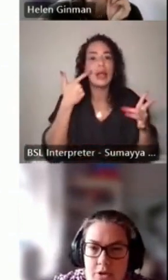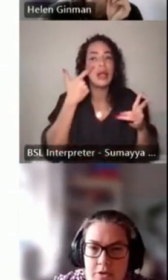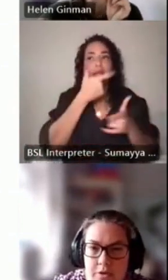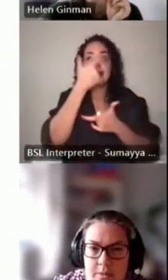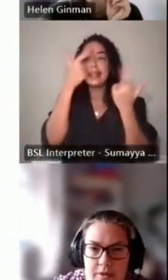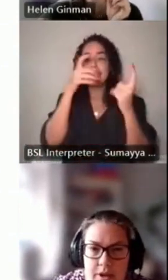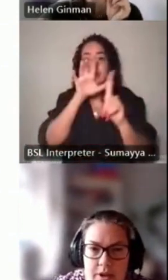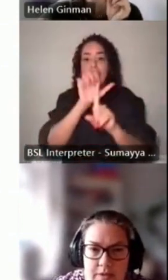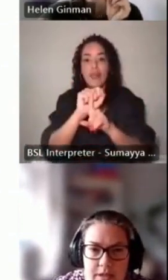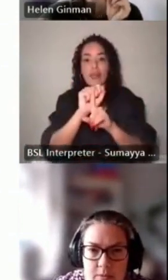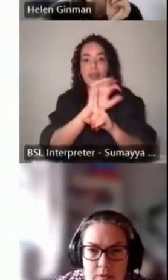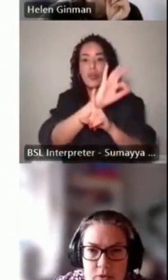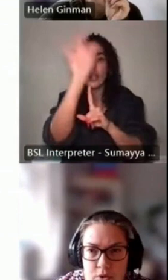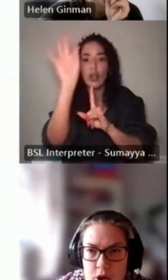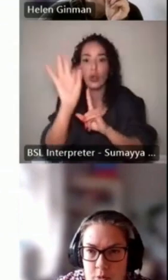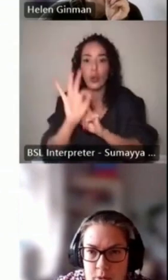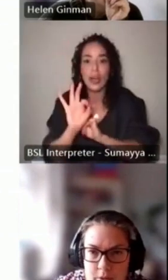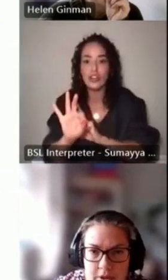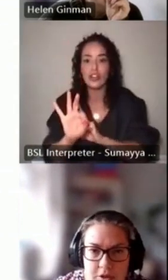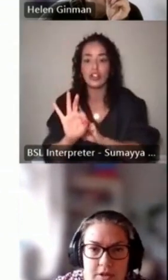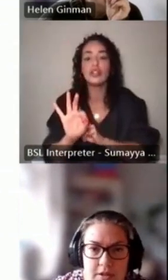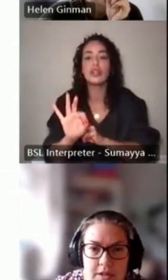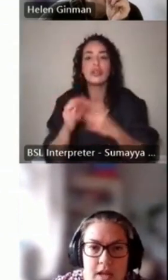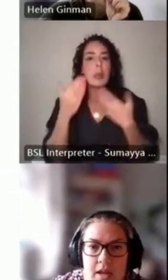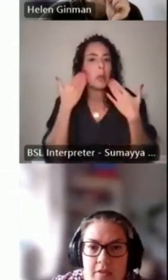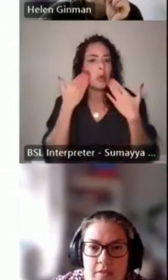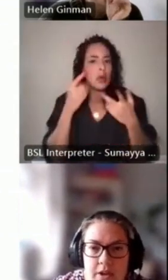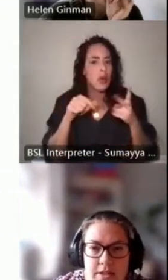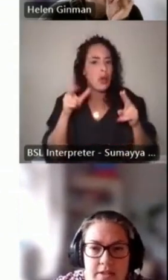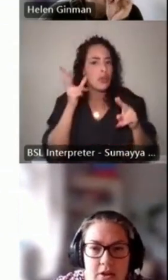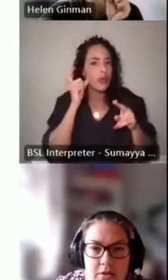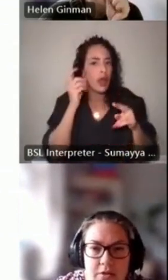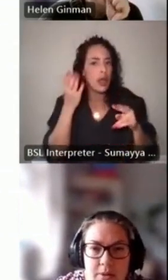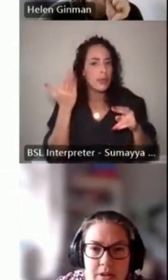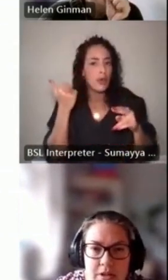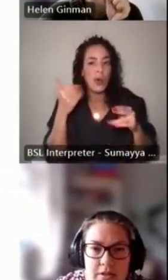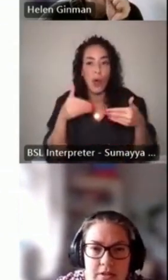I'm not sure if people have heard of these before, open questions